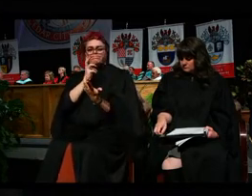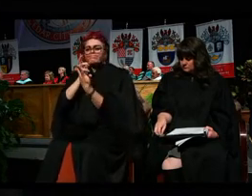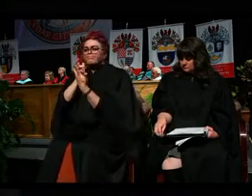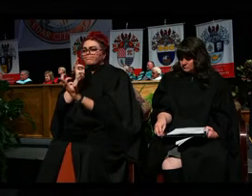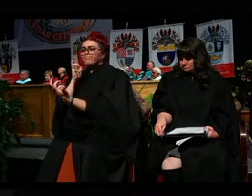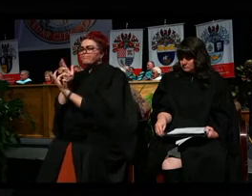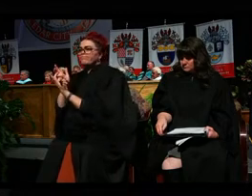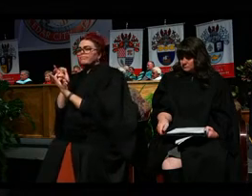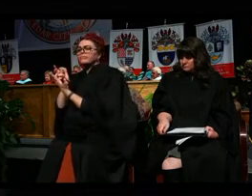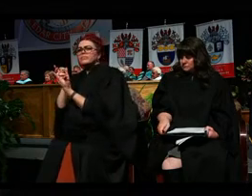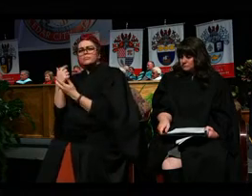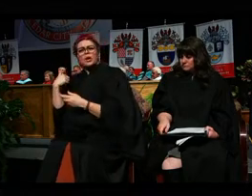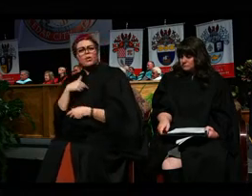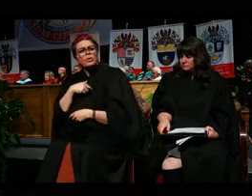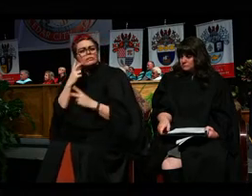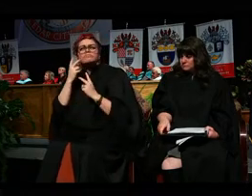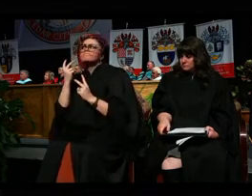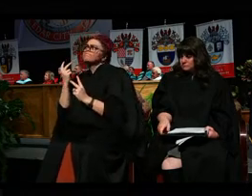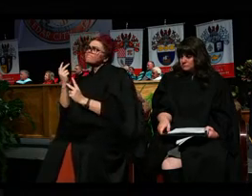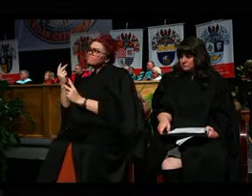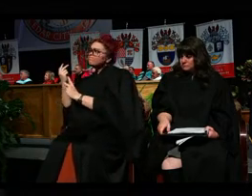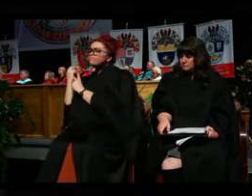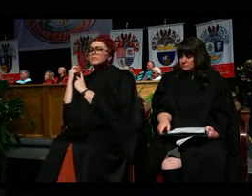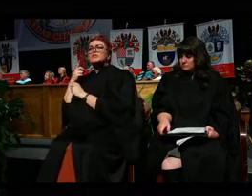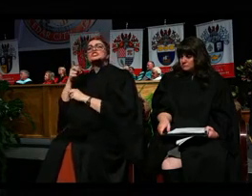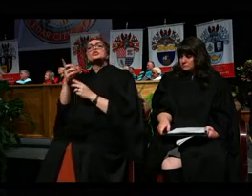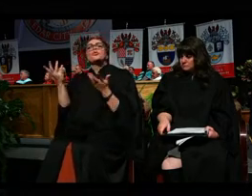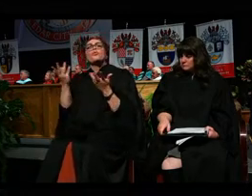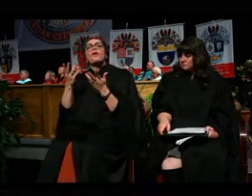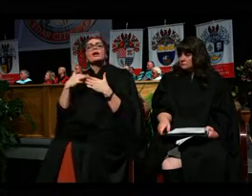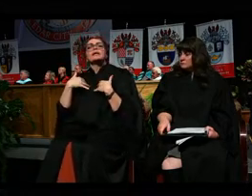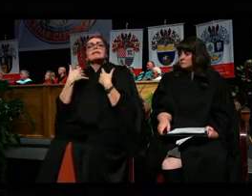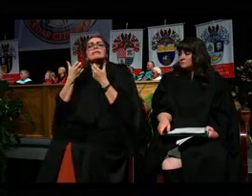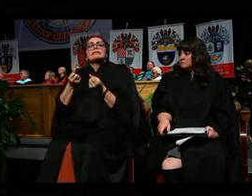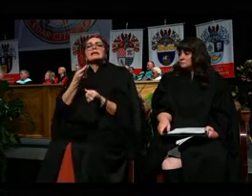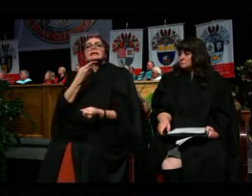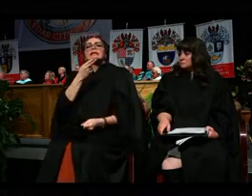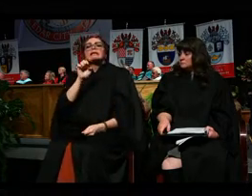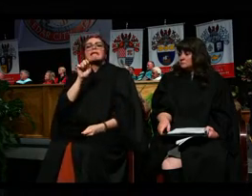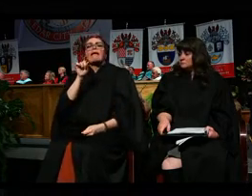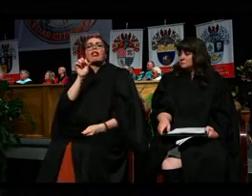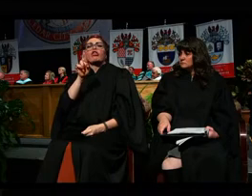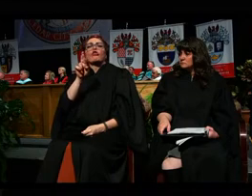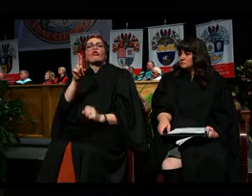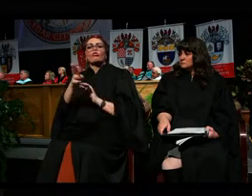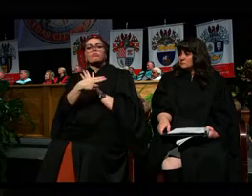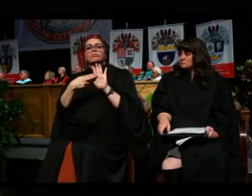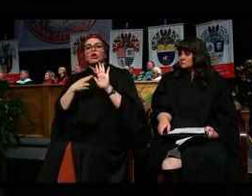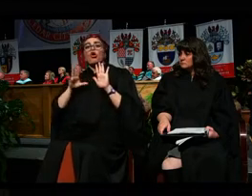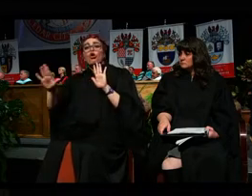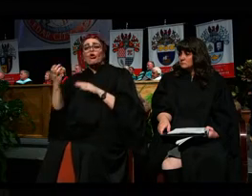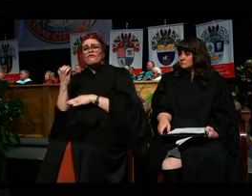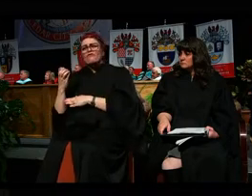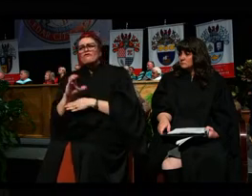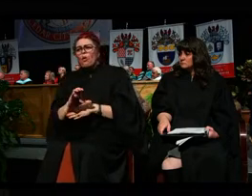she was, as we look back, was a healer, and her healing force in our